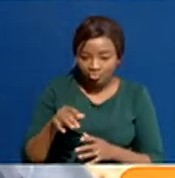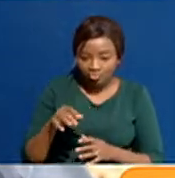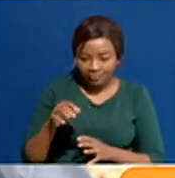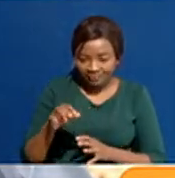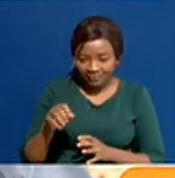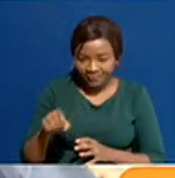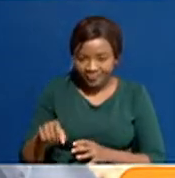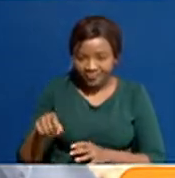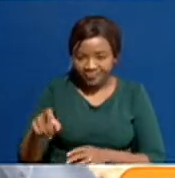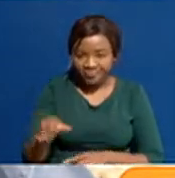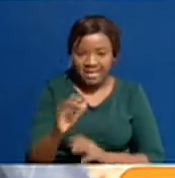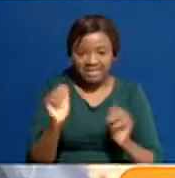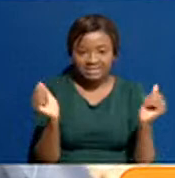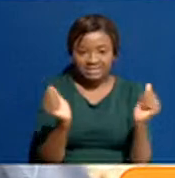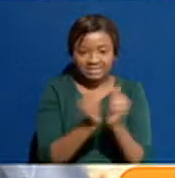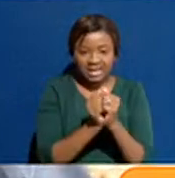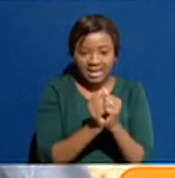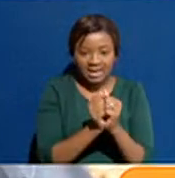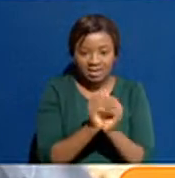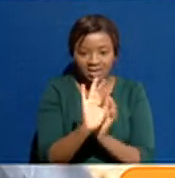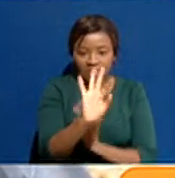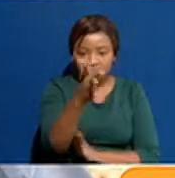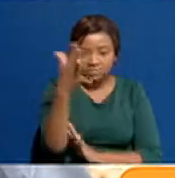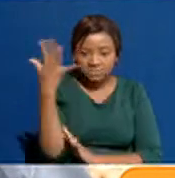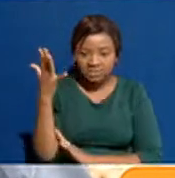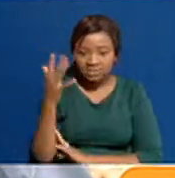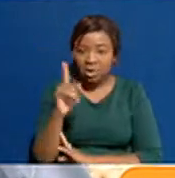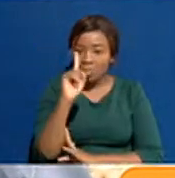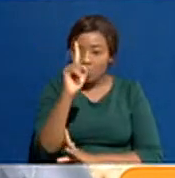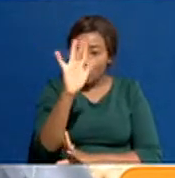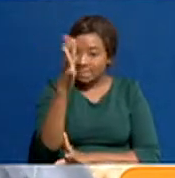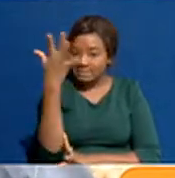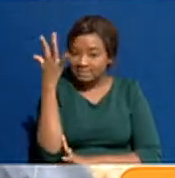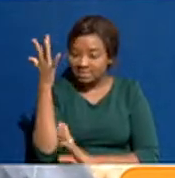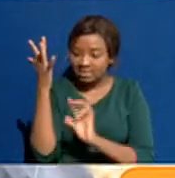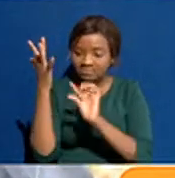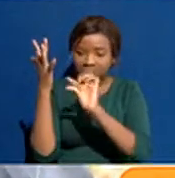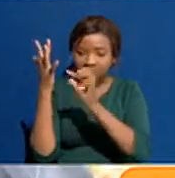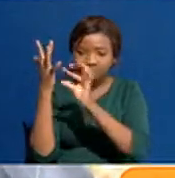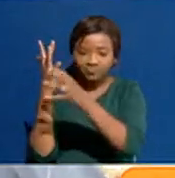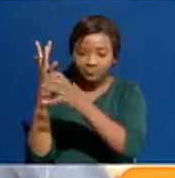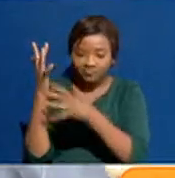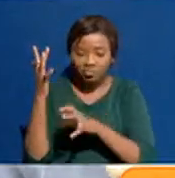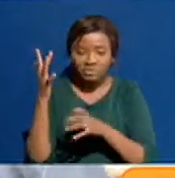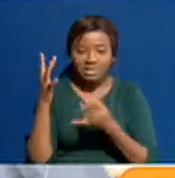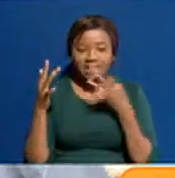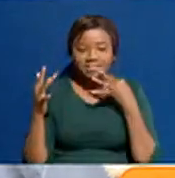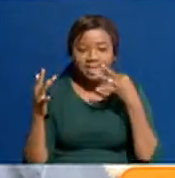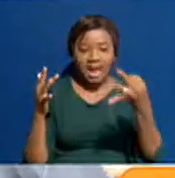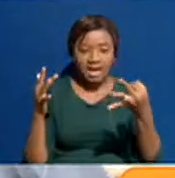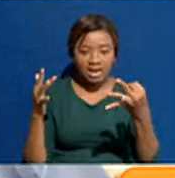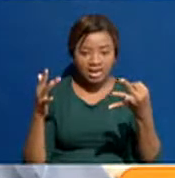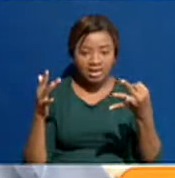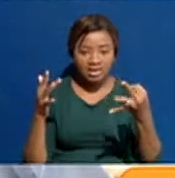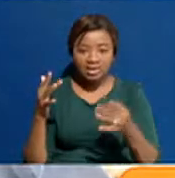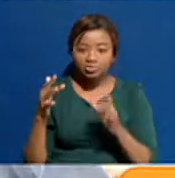yake 10 na mti moja inazaa matunda 300. Na hiyo it